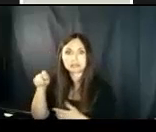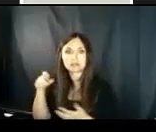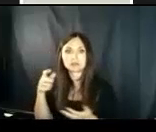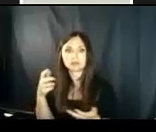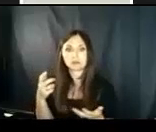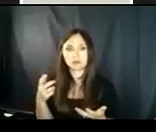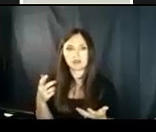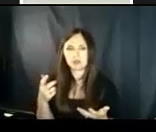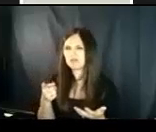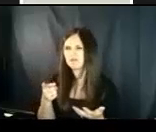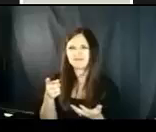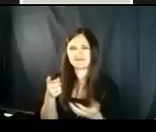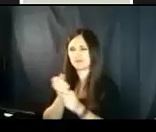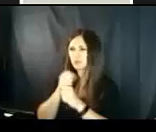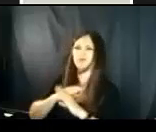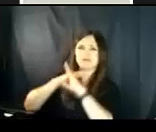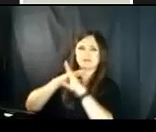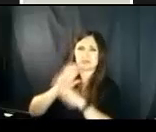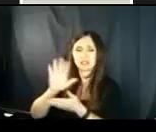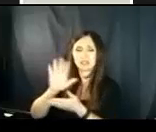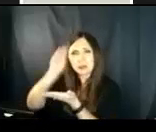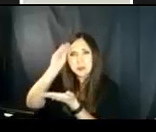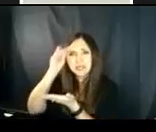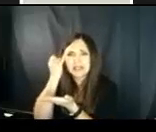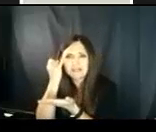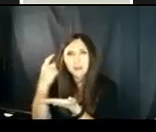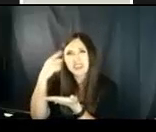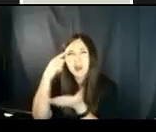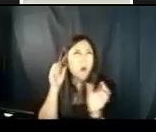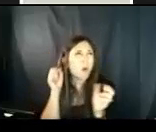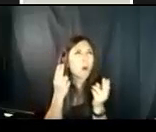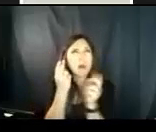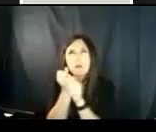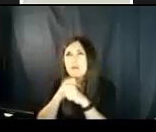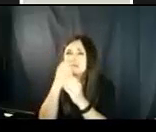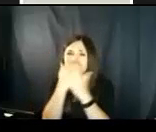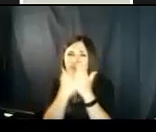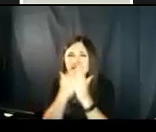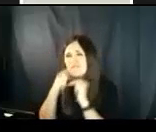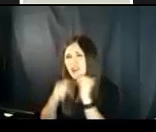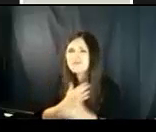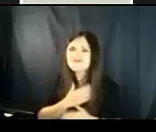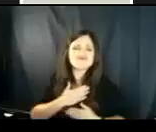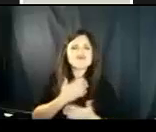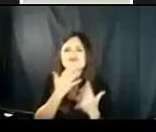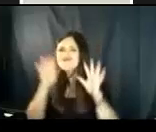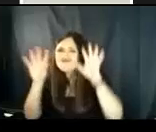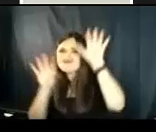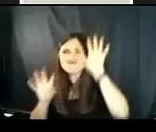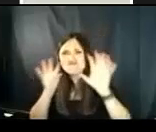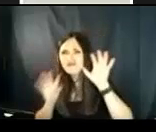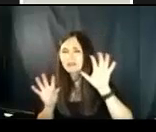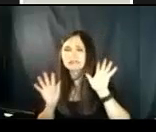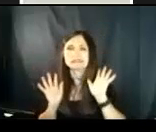making a disservice for them. We're hindering their learning when we are thinking, oh, I'm going to make my lesson so much fun and I'm going to add 10 colors in